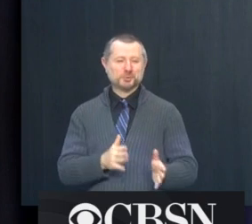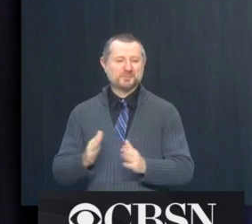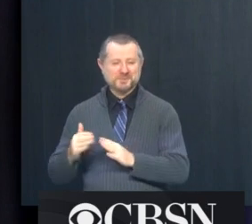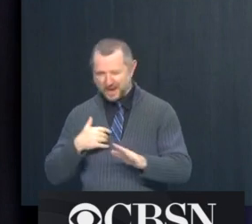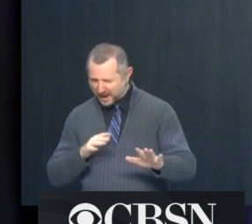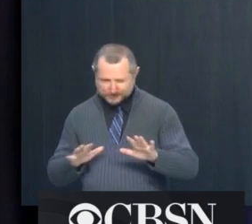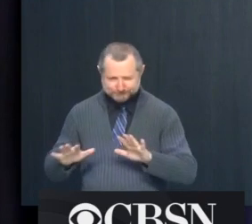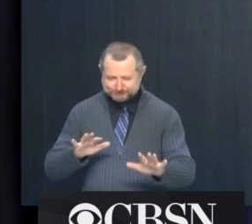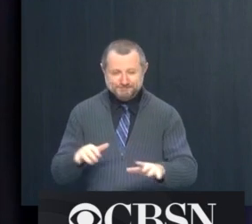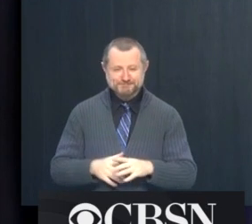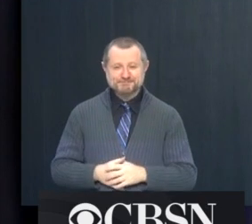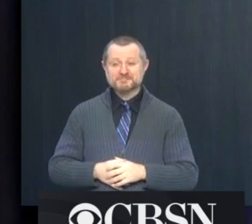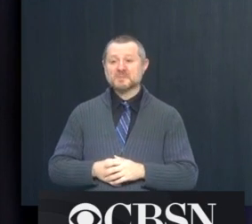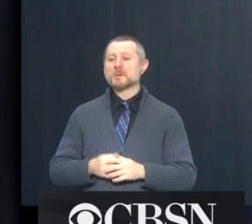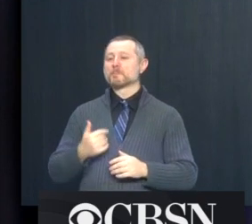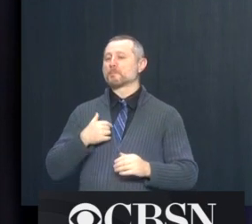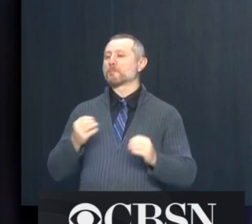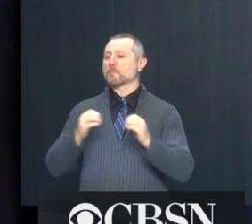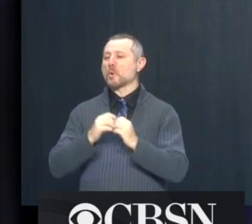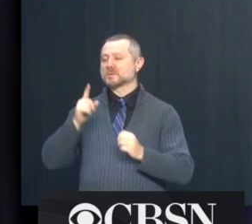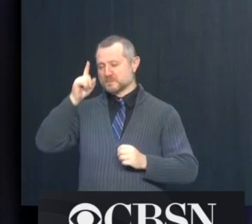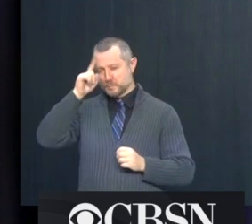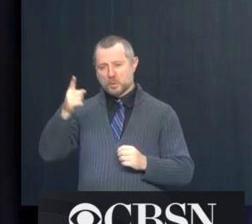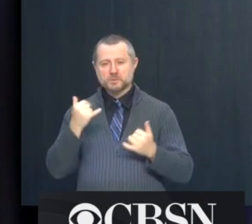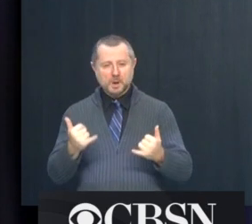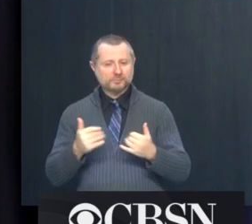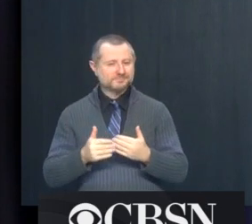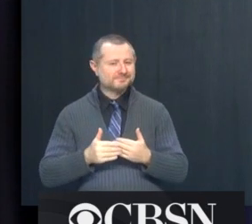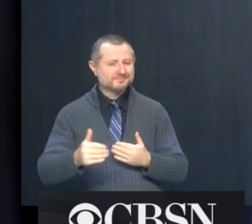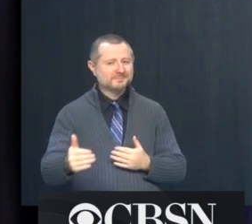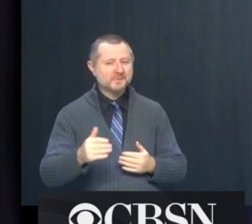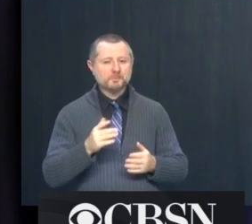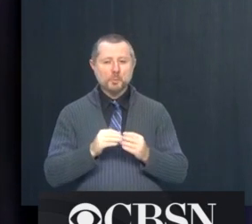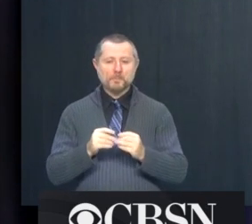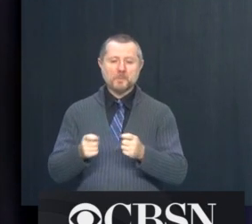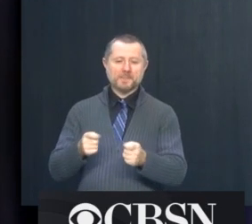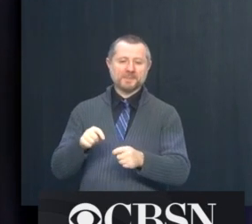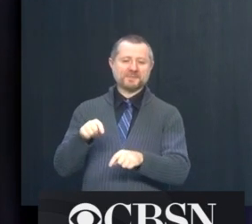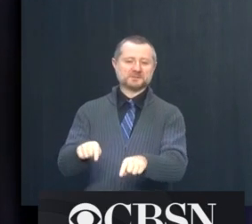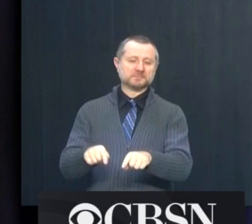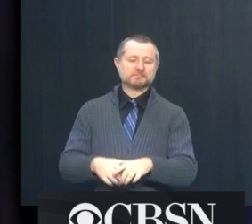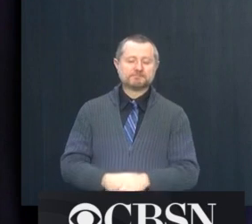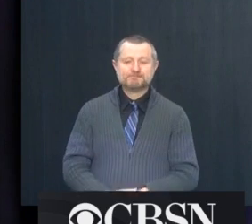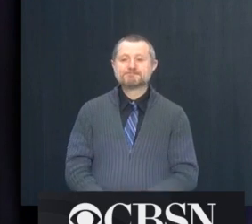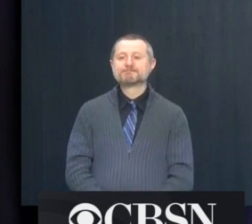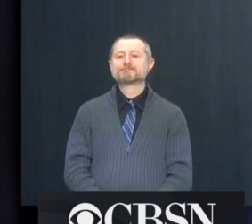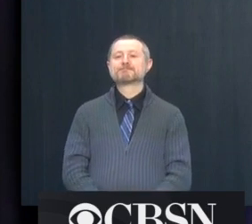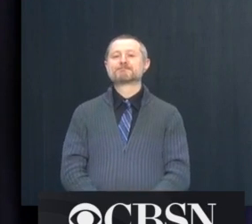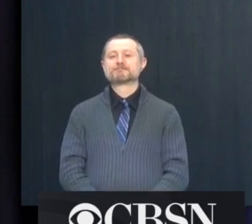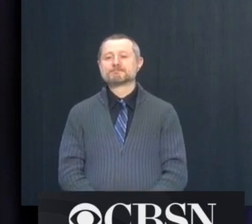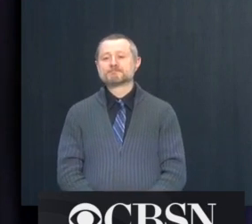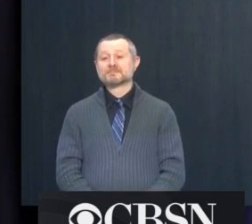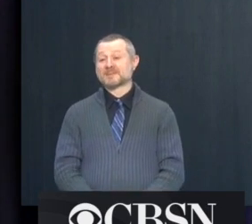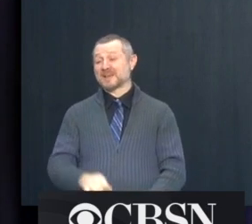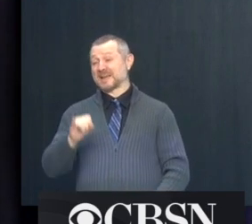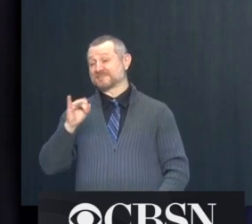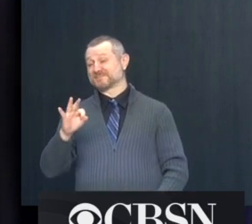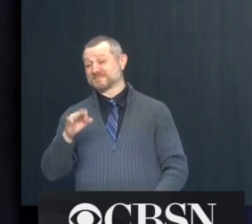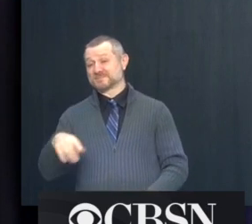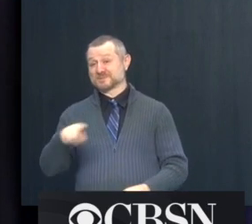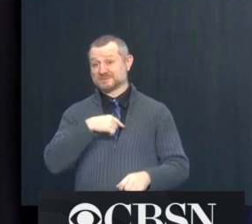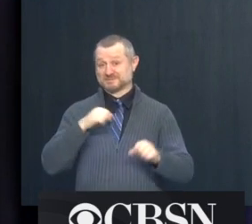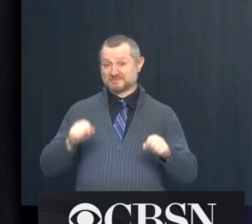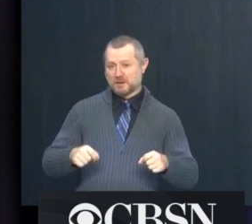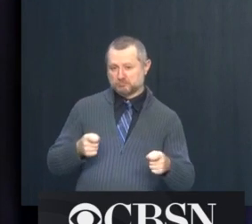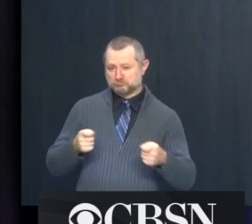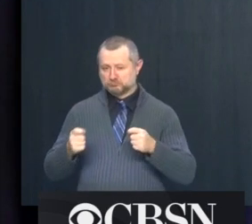and we're going to be smarter in the management of it. If you can keep the system balanced and